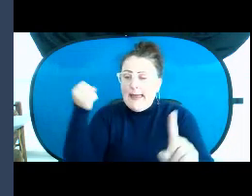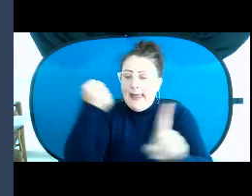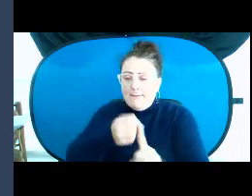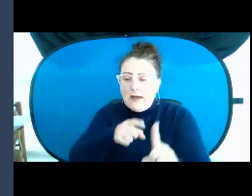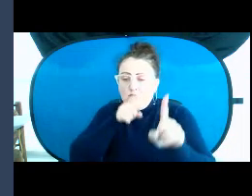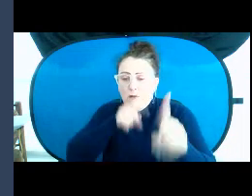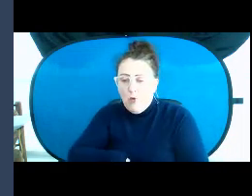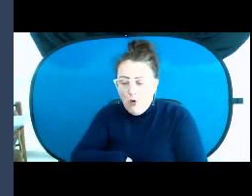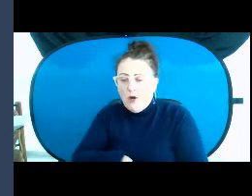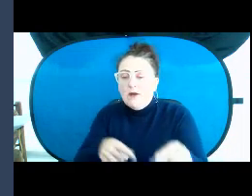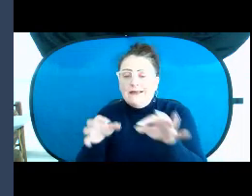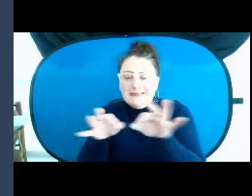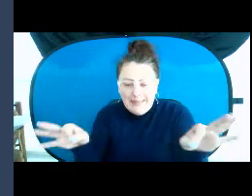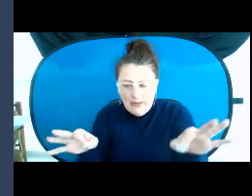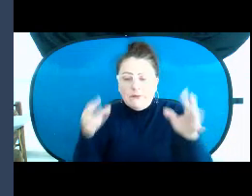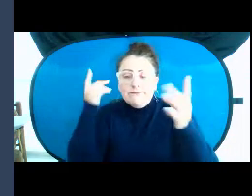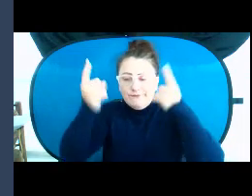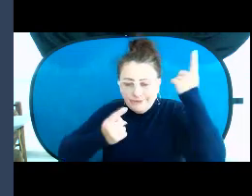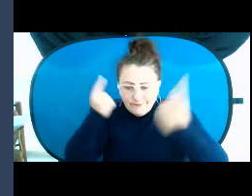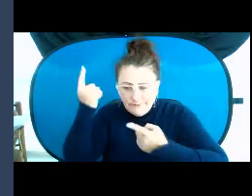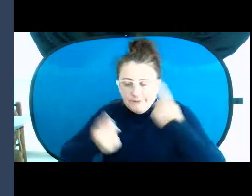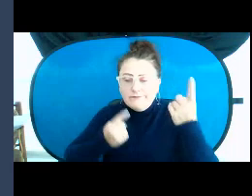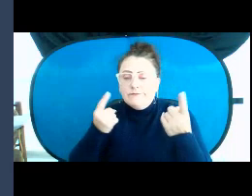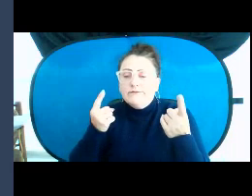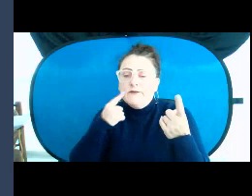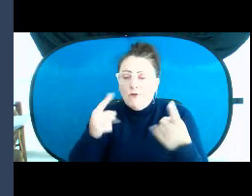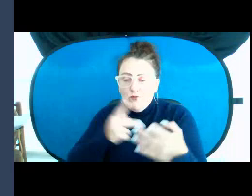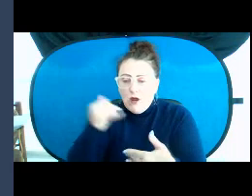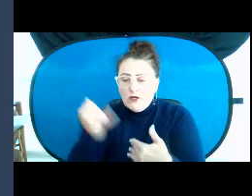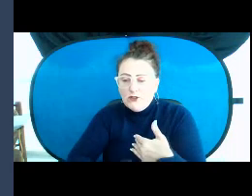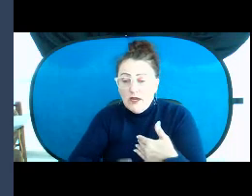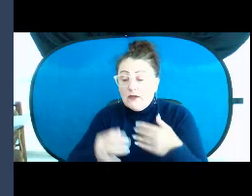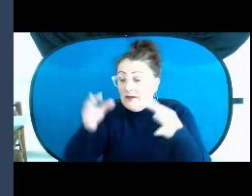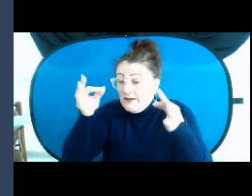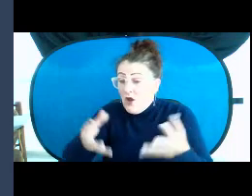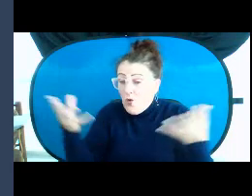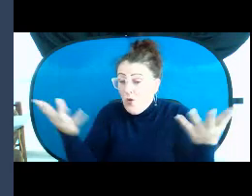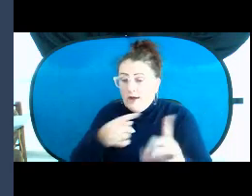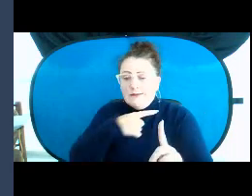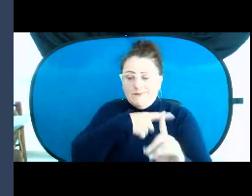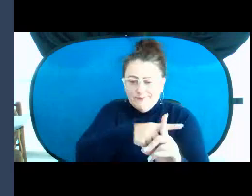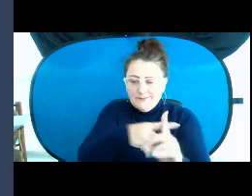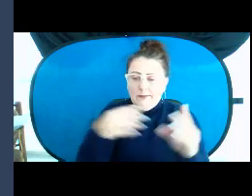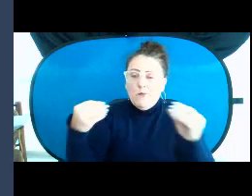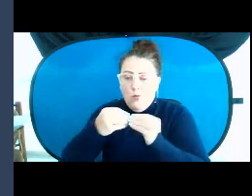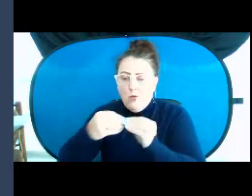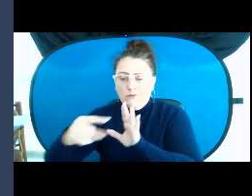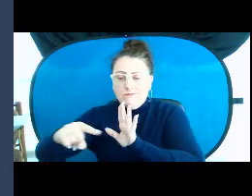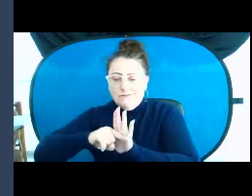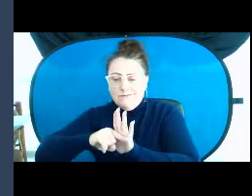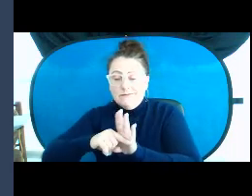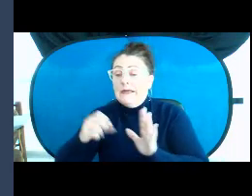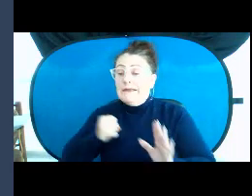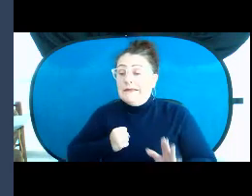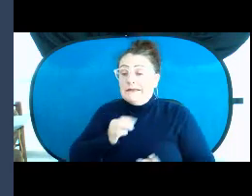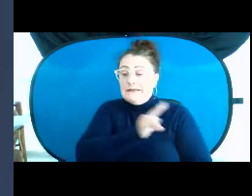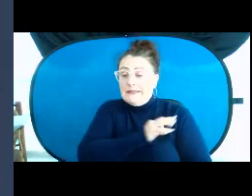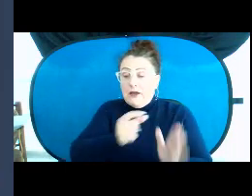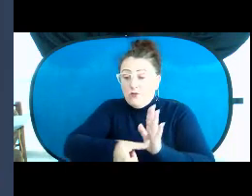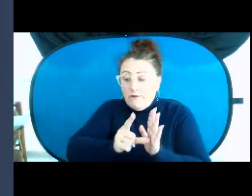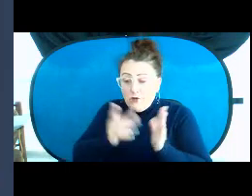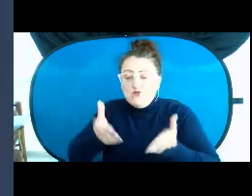and statement of overriding considerations for this project, finding benefits outweigh the impacts. Staff has reviewed this request and